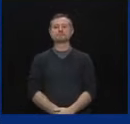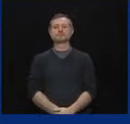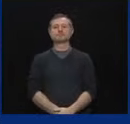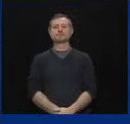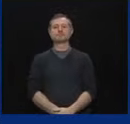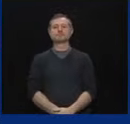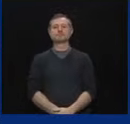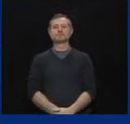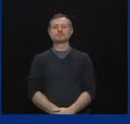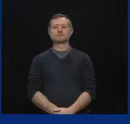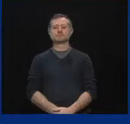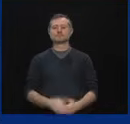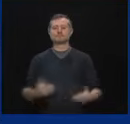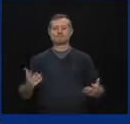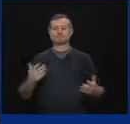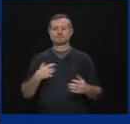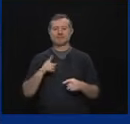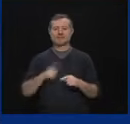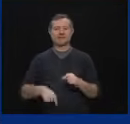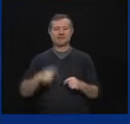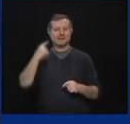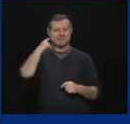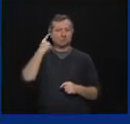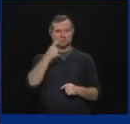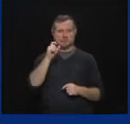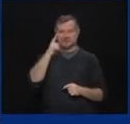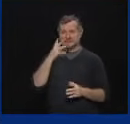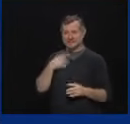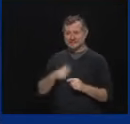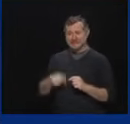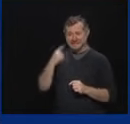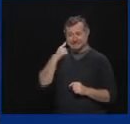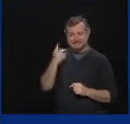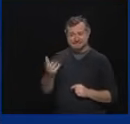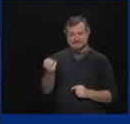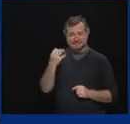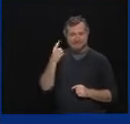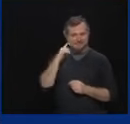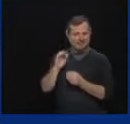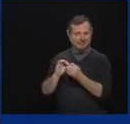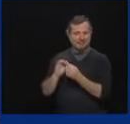Andrew, you're breaking up. We're catching a half of every other word. So,